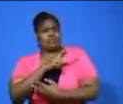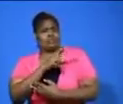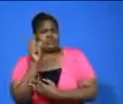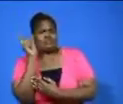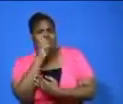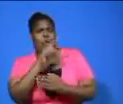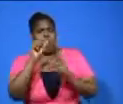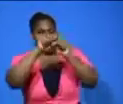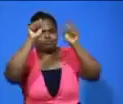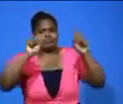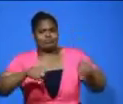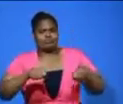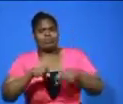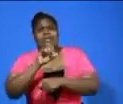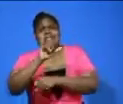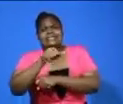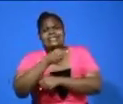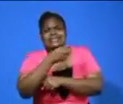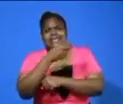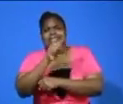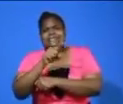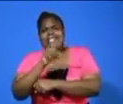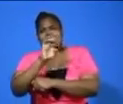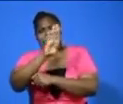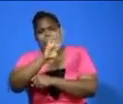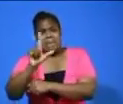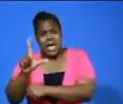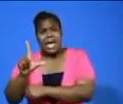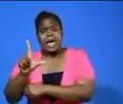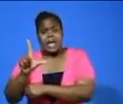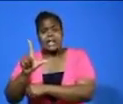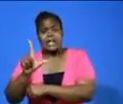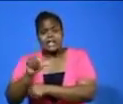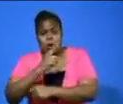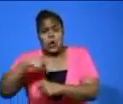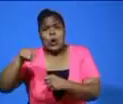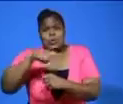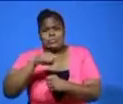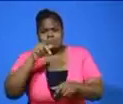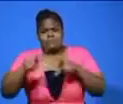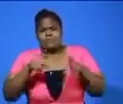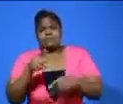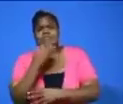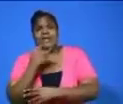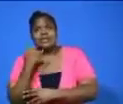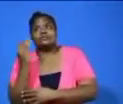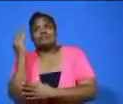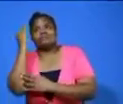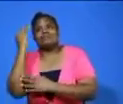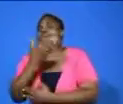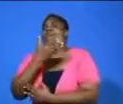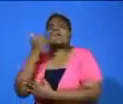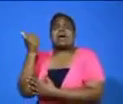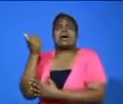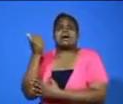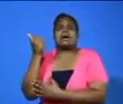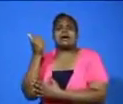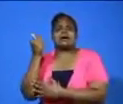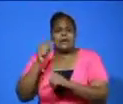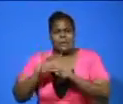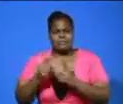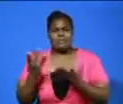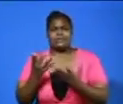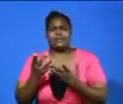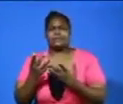apostasy led by Jezebel, and the people of Israel, who should have known better, but because they